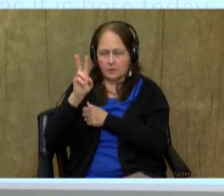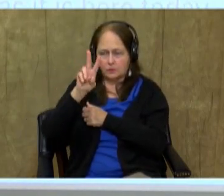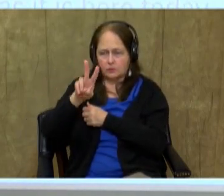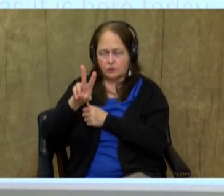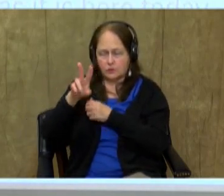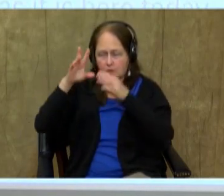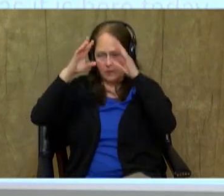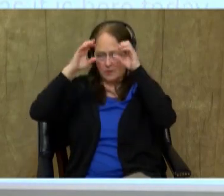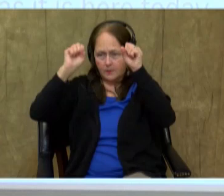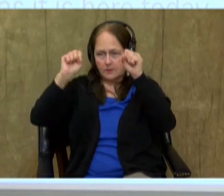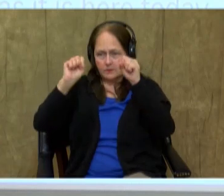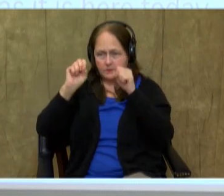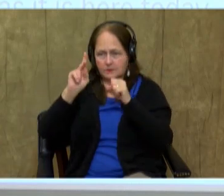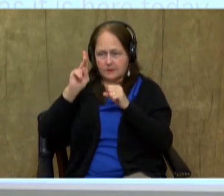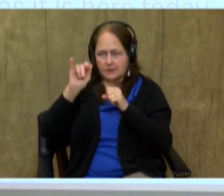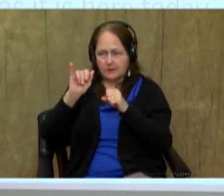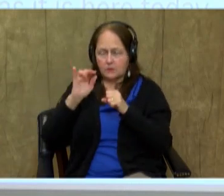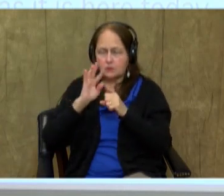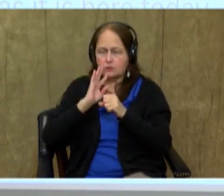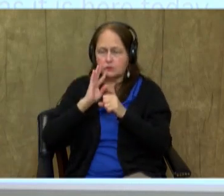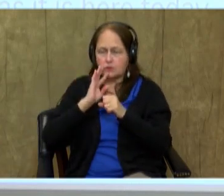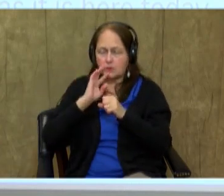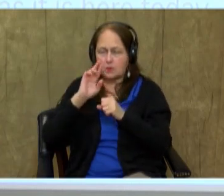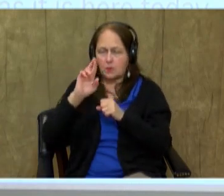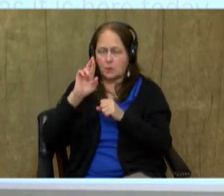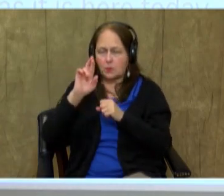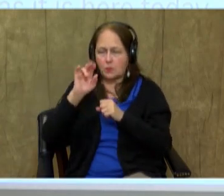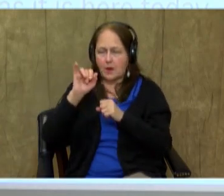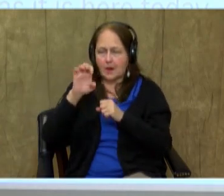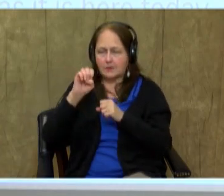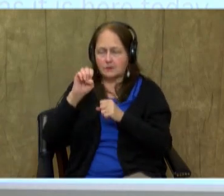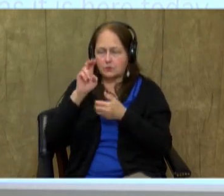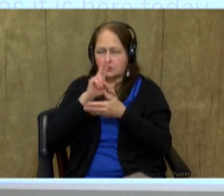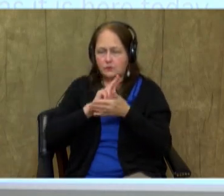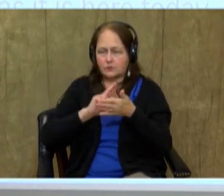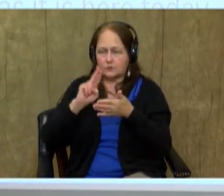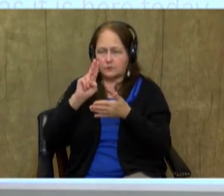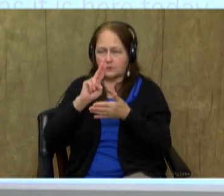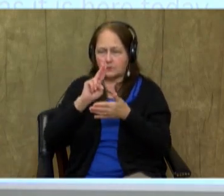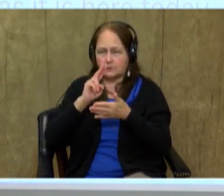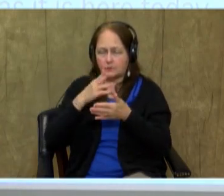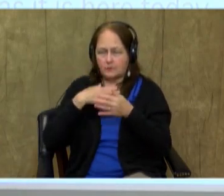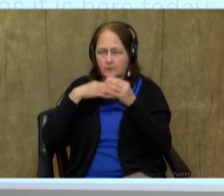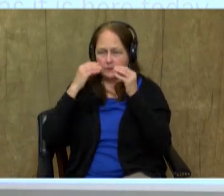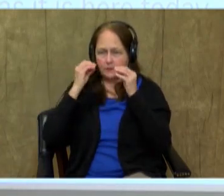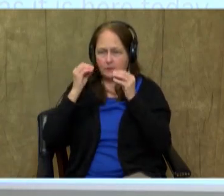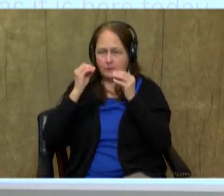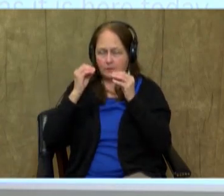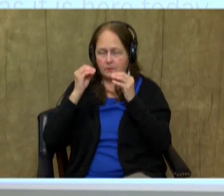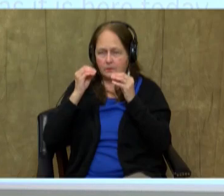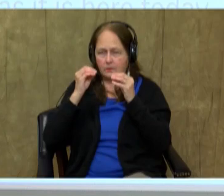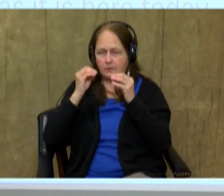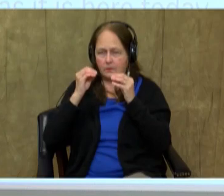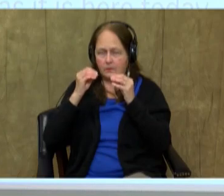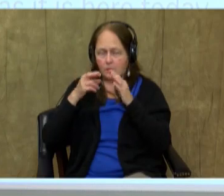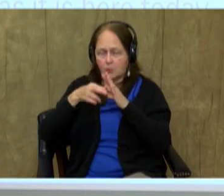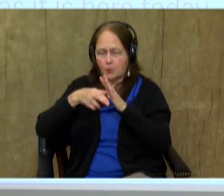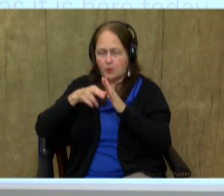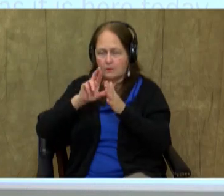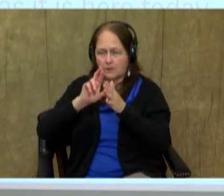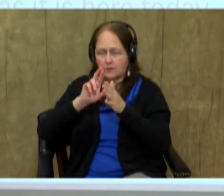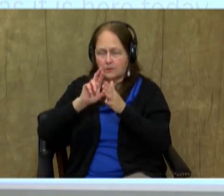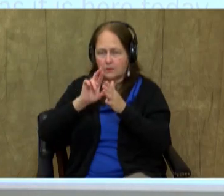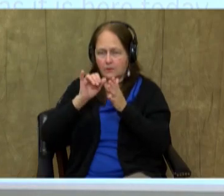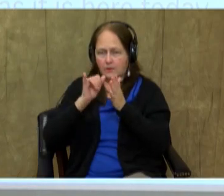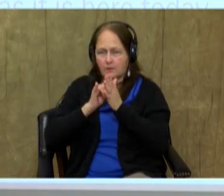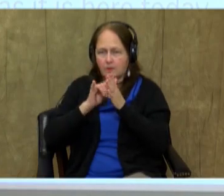1962, President Kennedy speaks at Rice University. And I don't do a lot of this, guys. In my teaching, I very rarely read you a slide, but